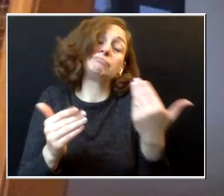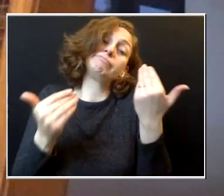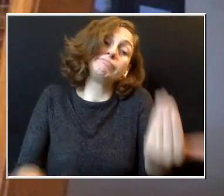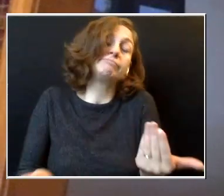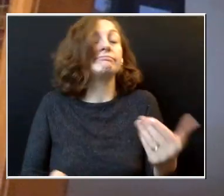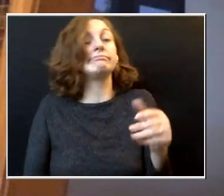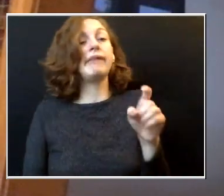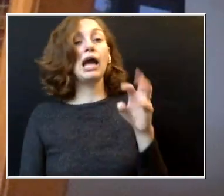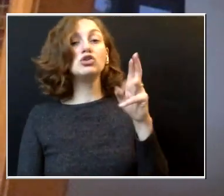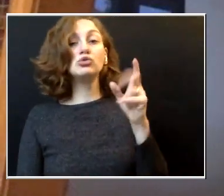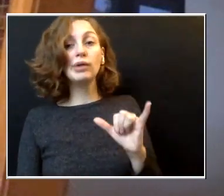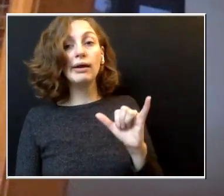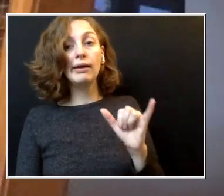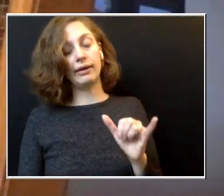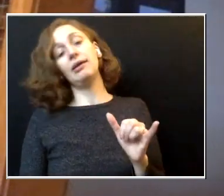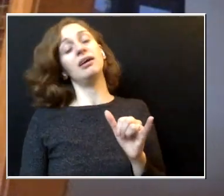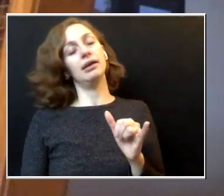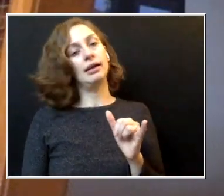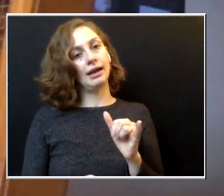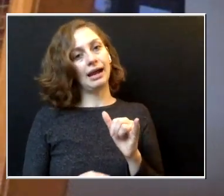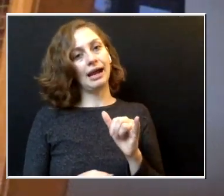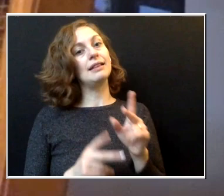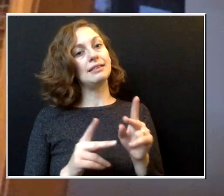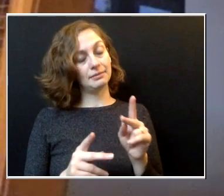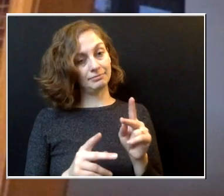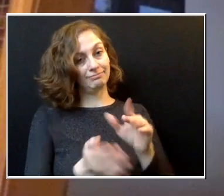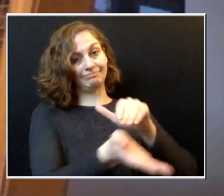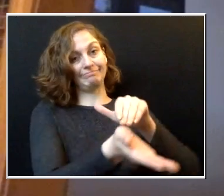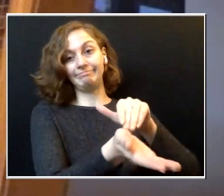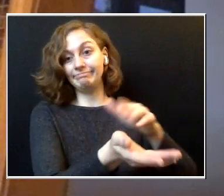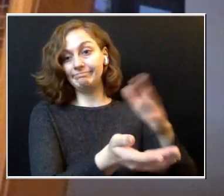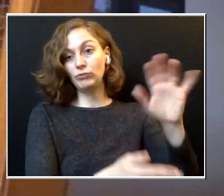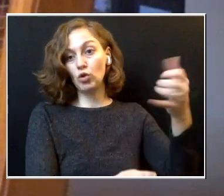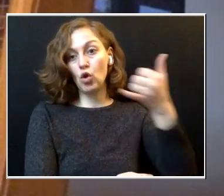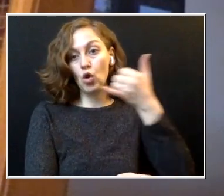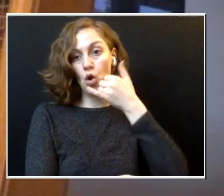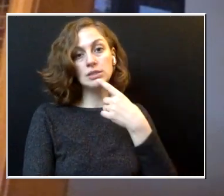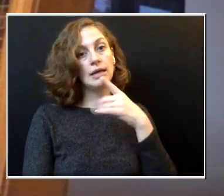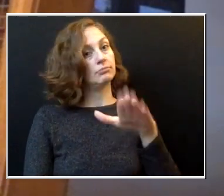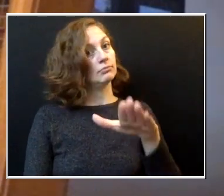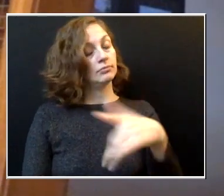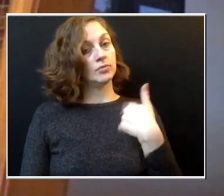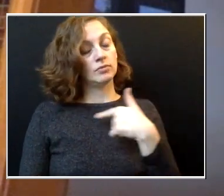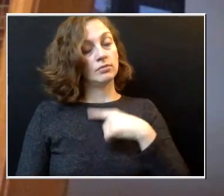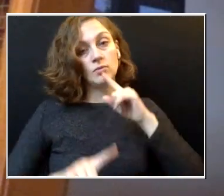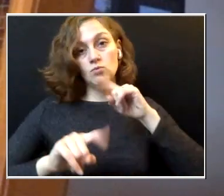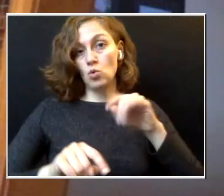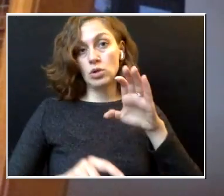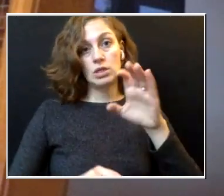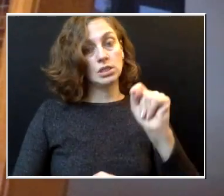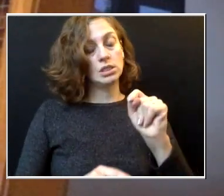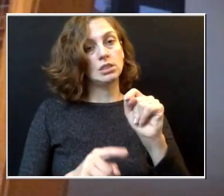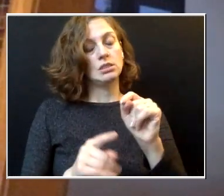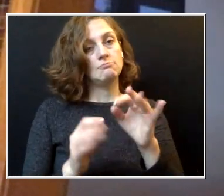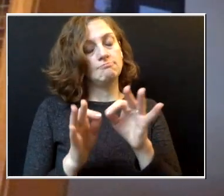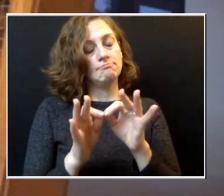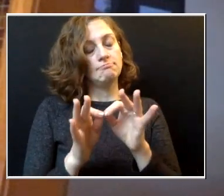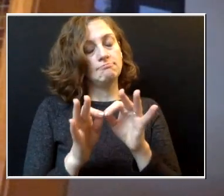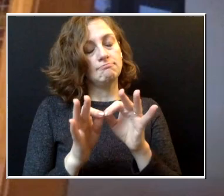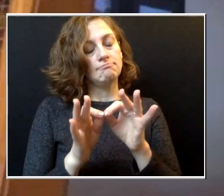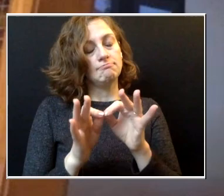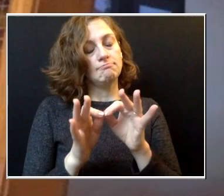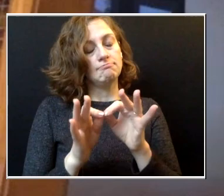they said we ordered a CT scan and said it was very important that you follow up with this. And I did, and